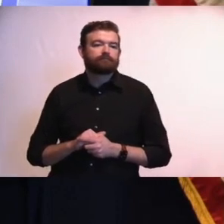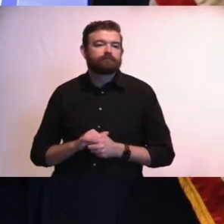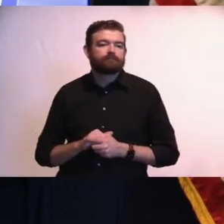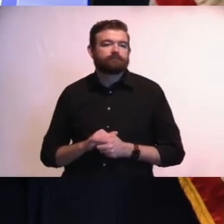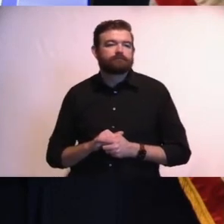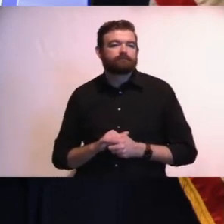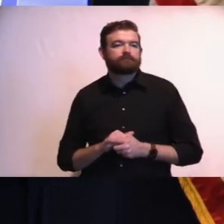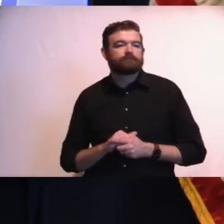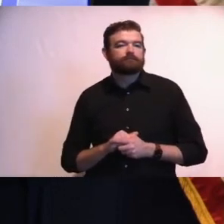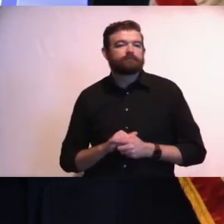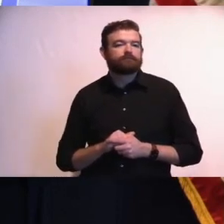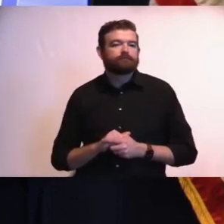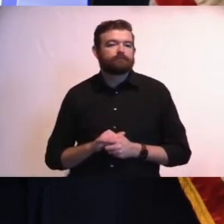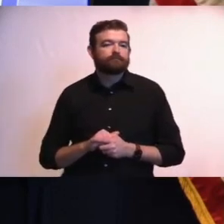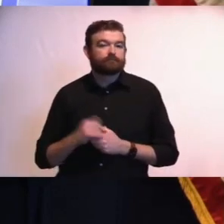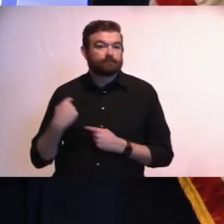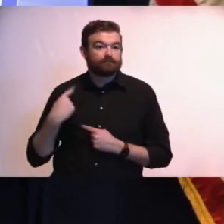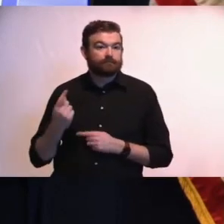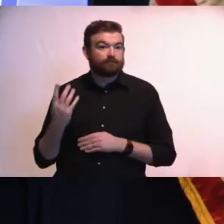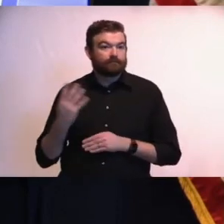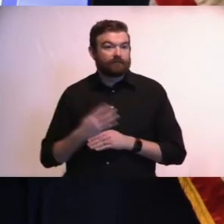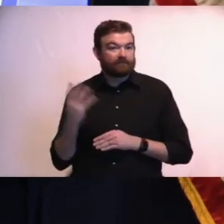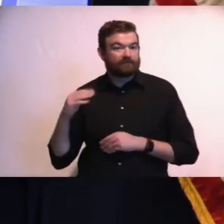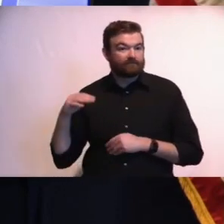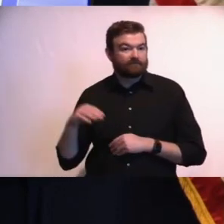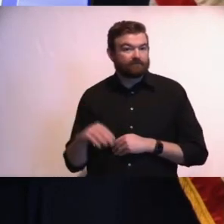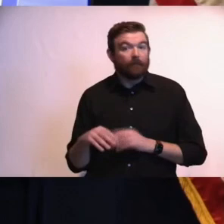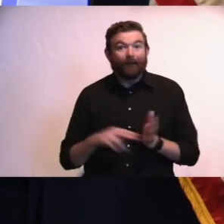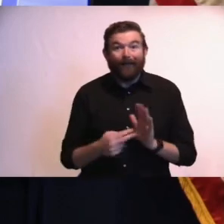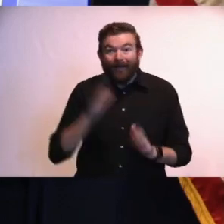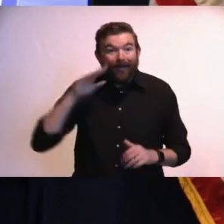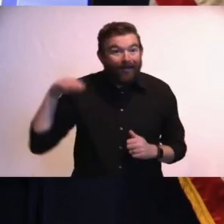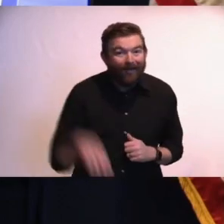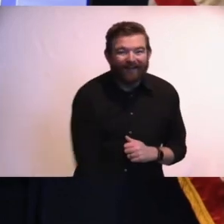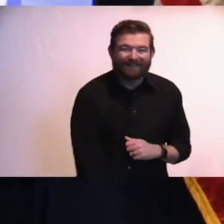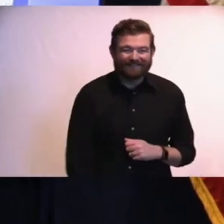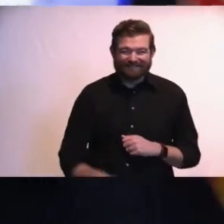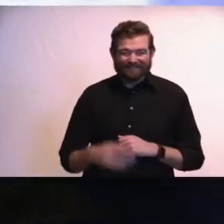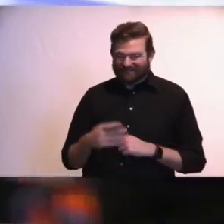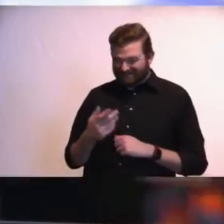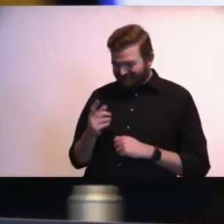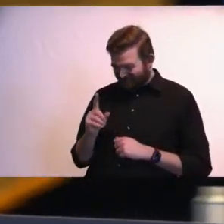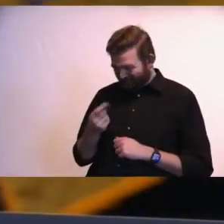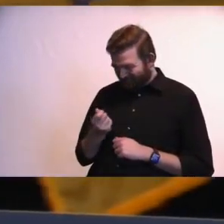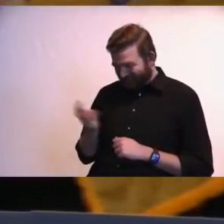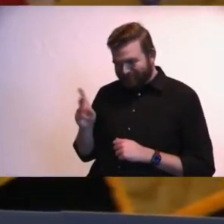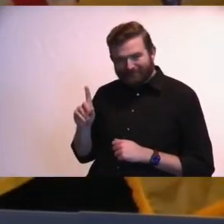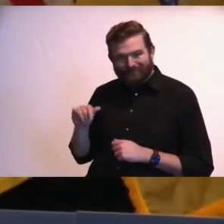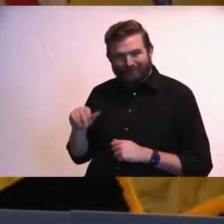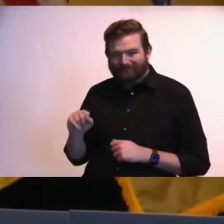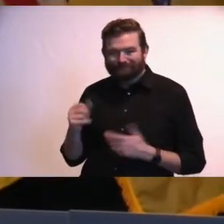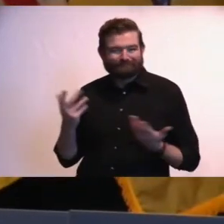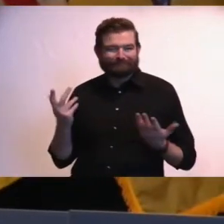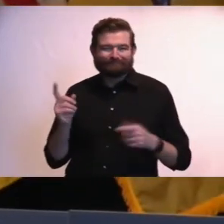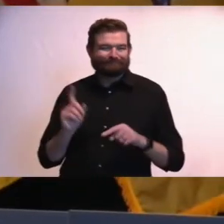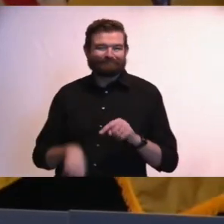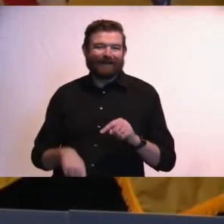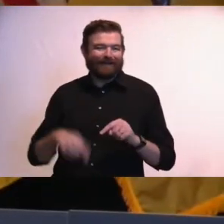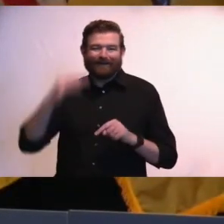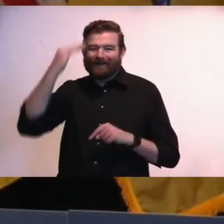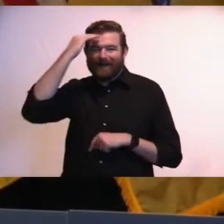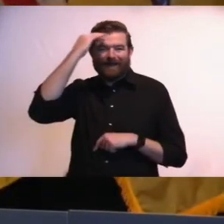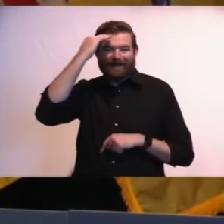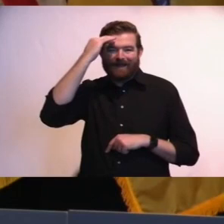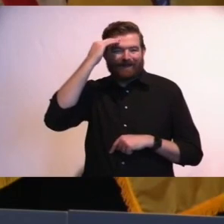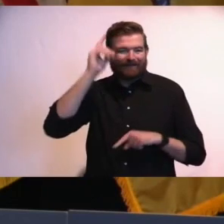So we watch it every day. But we still hope. We still hope. Tina, anything you want to add? Give us some hope, Tina. Yeah, I